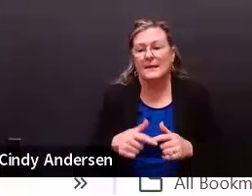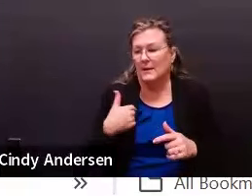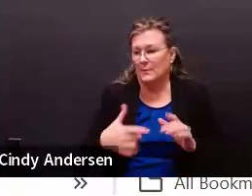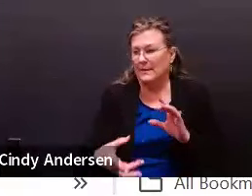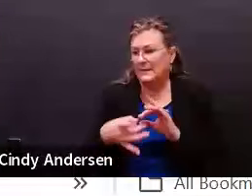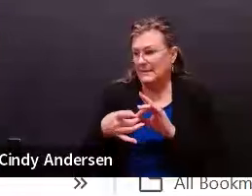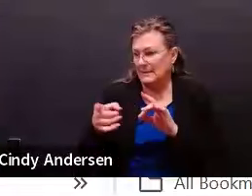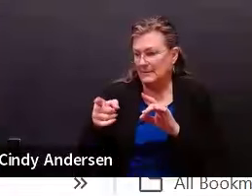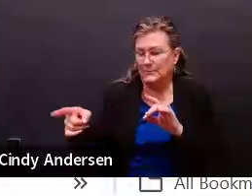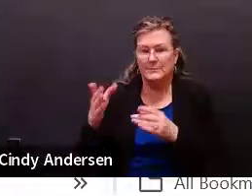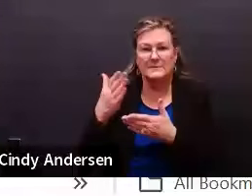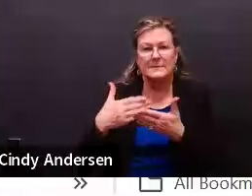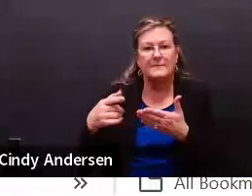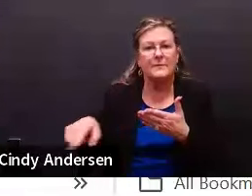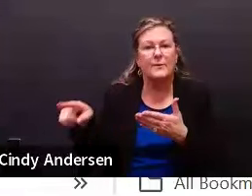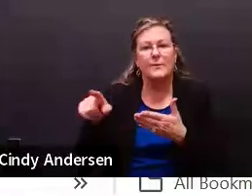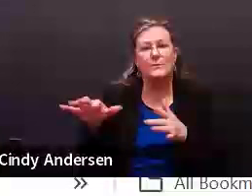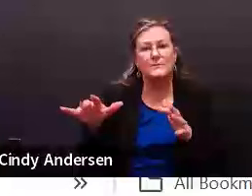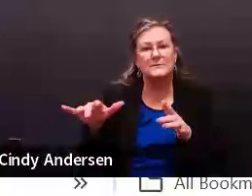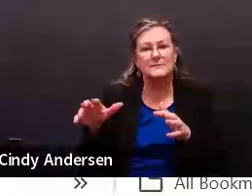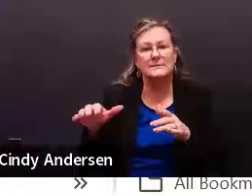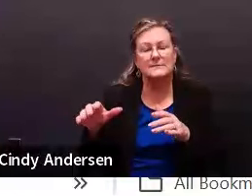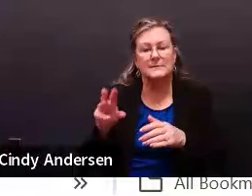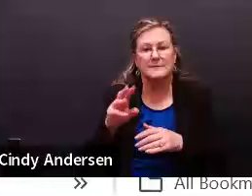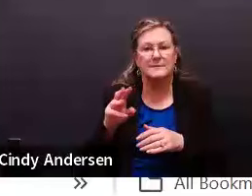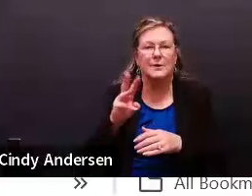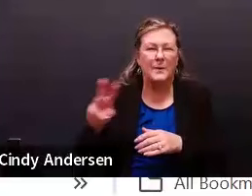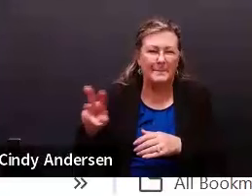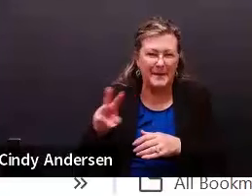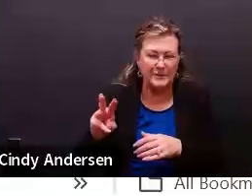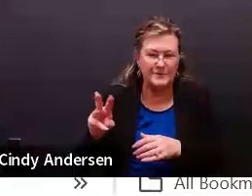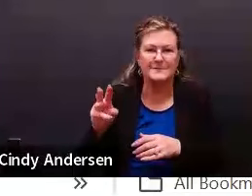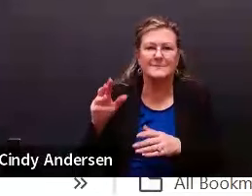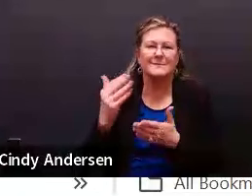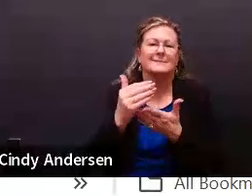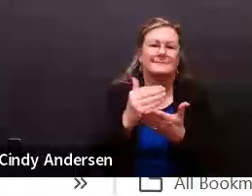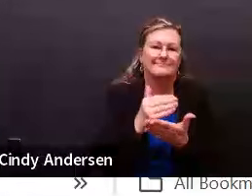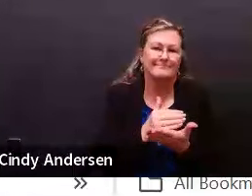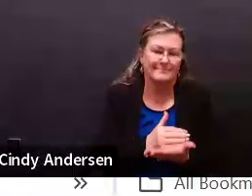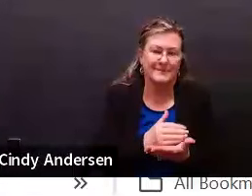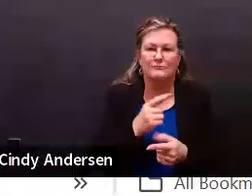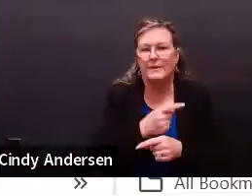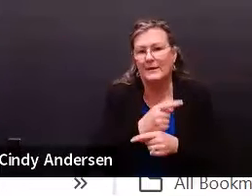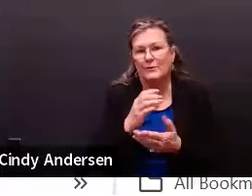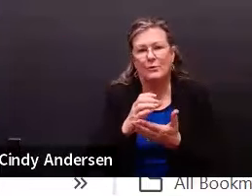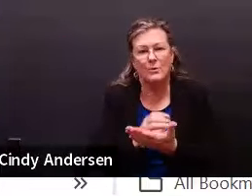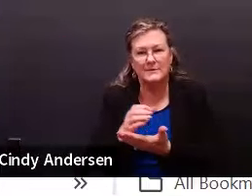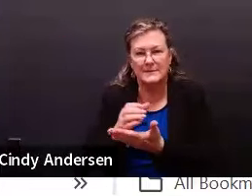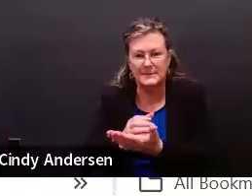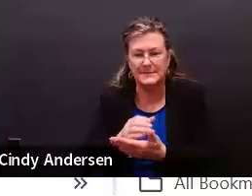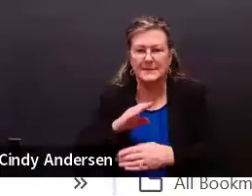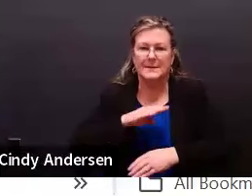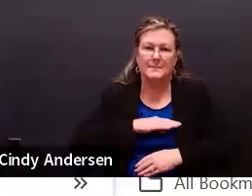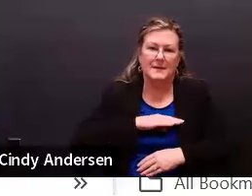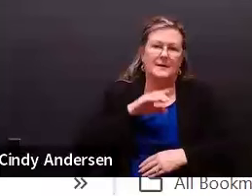just some of those to the web pages that outlines all of the regular courses that meet